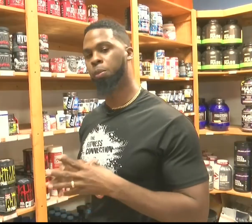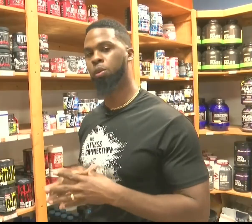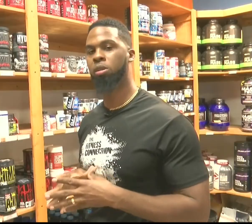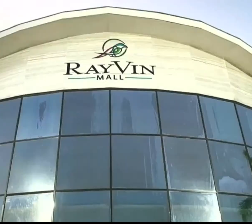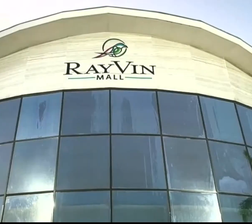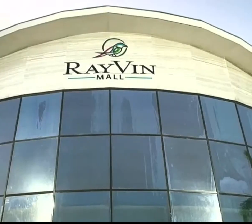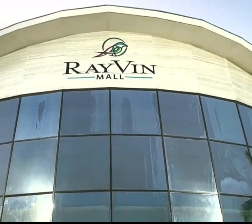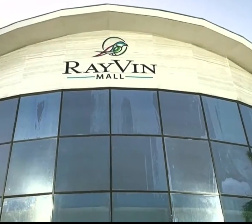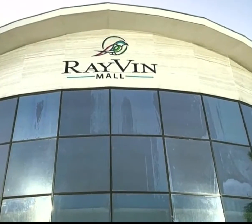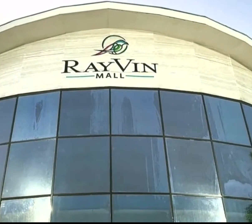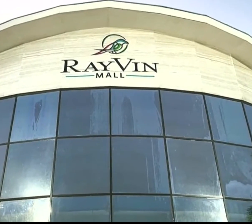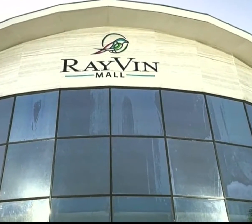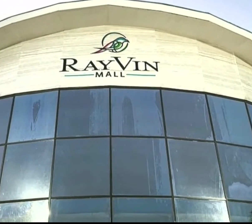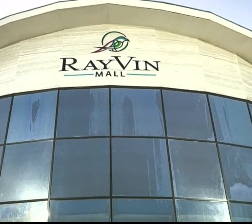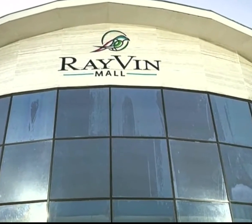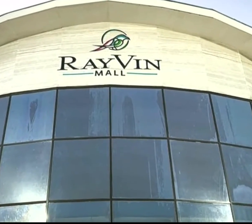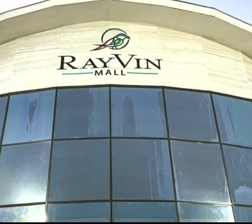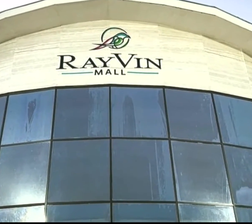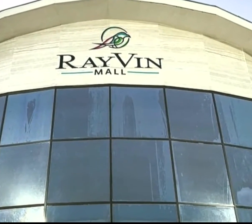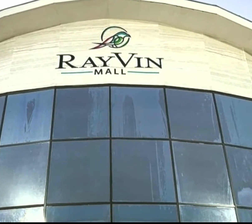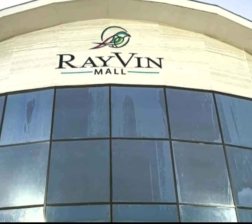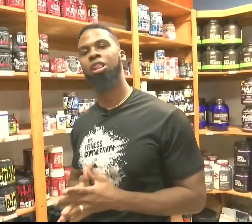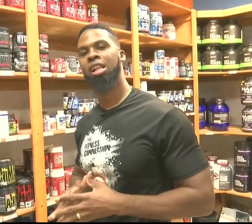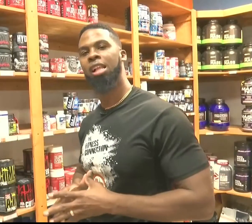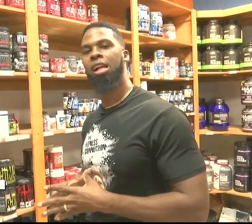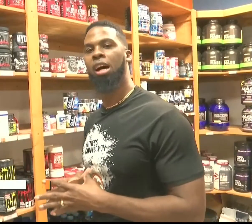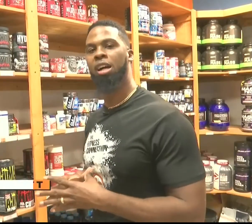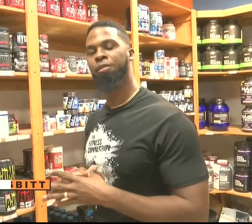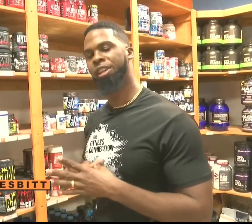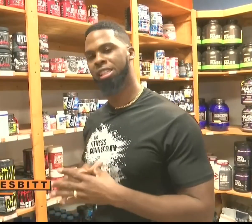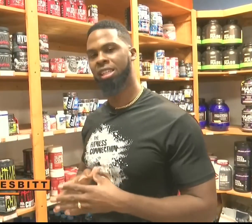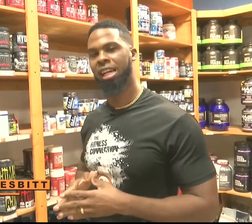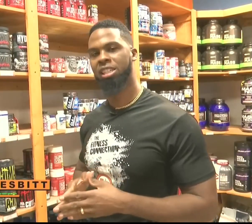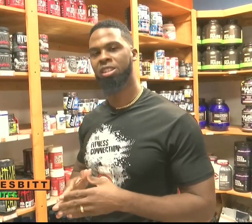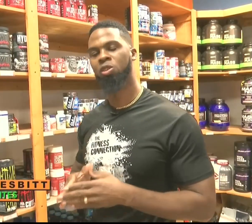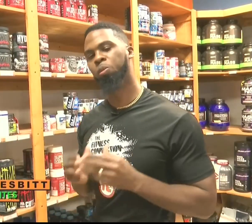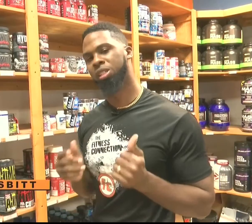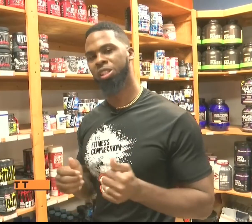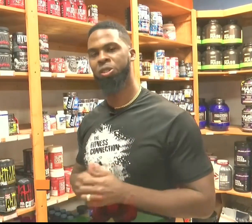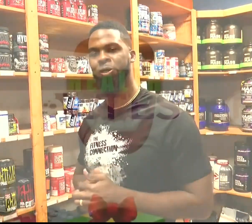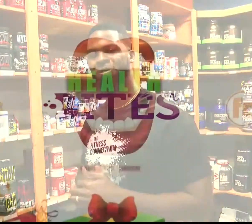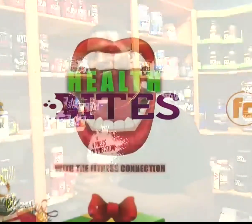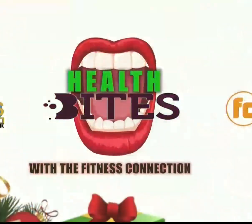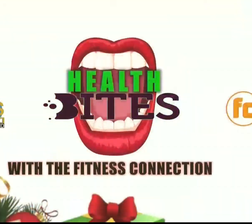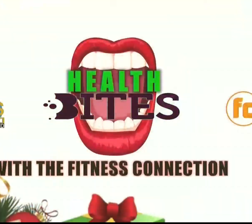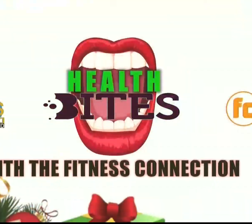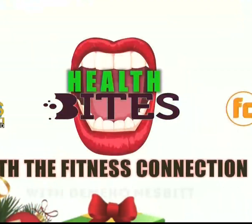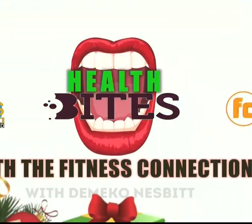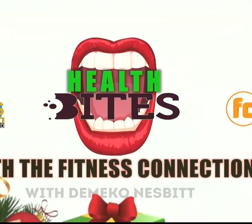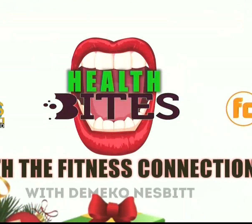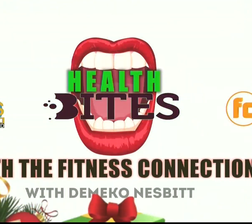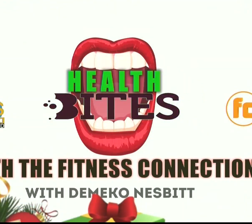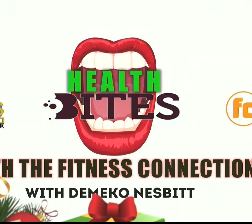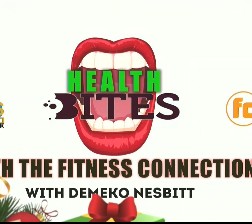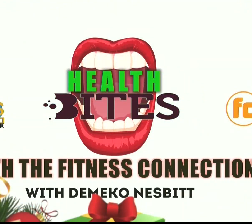willing to help you out. Stop by, check us out. We're here in the Raven Mall, the Fitness Connection. Hope to see you soon.